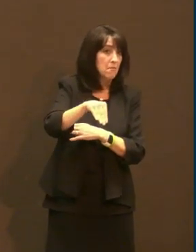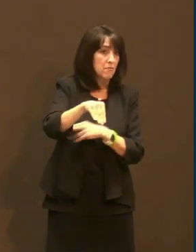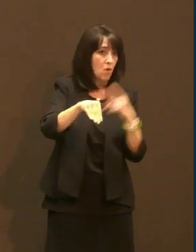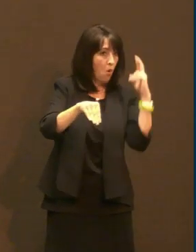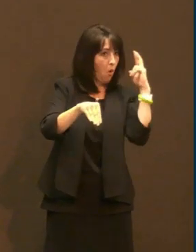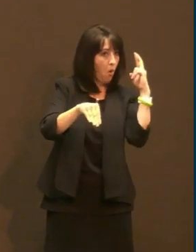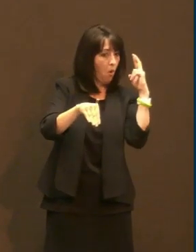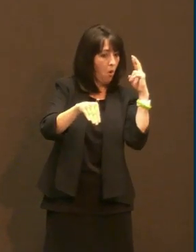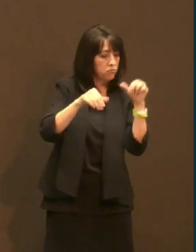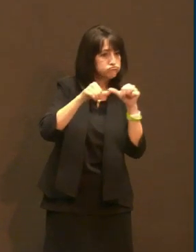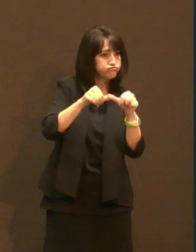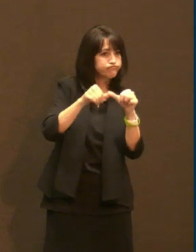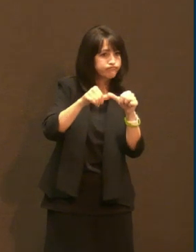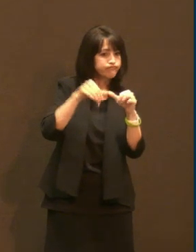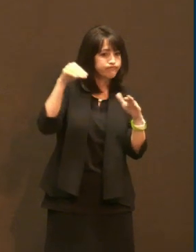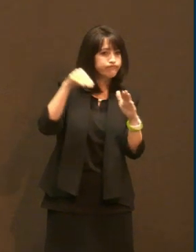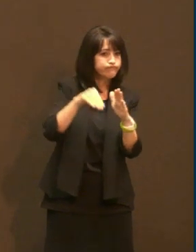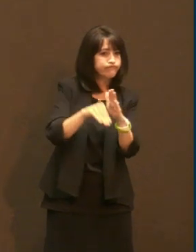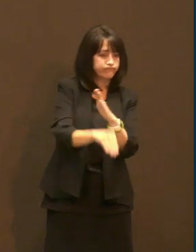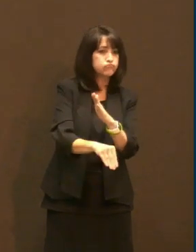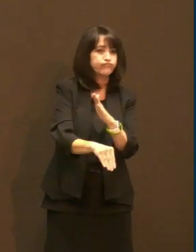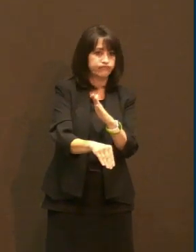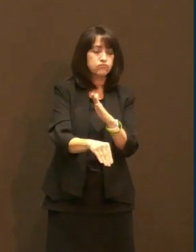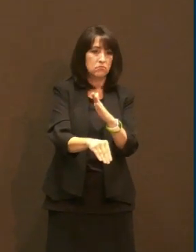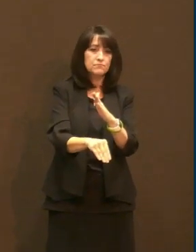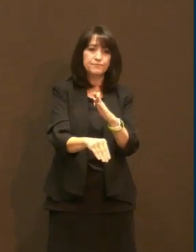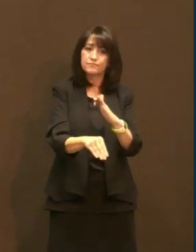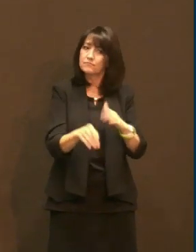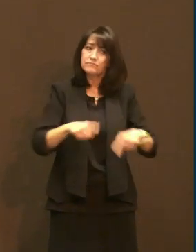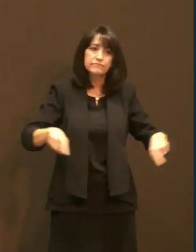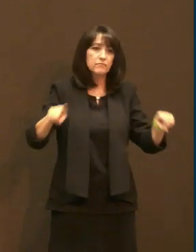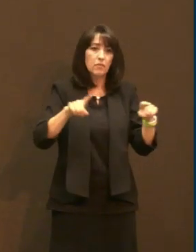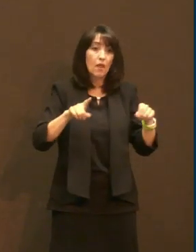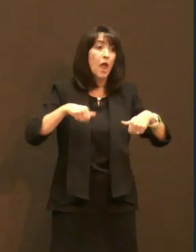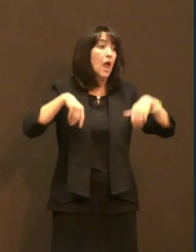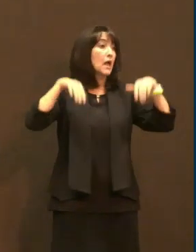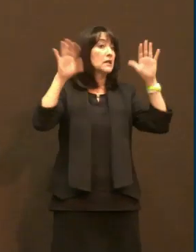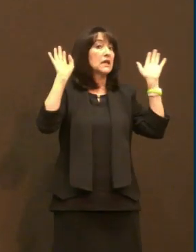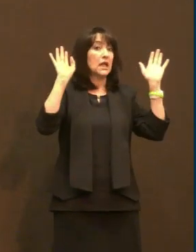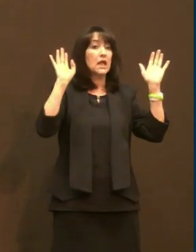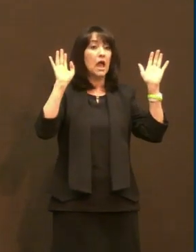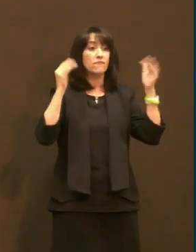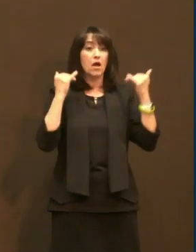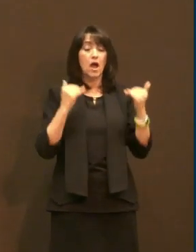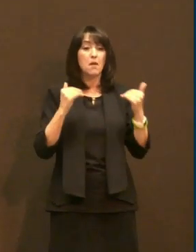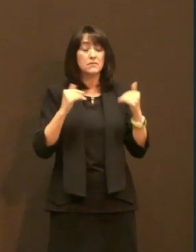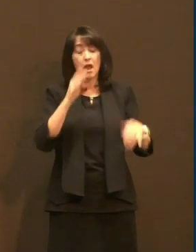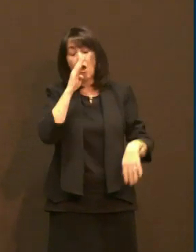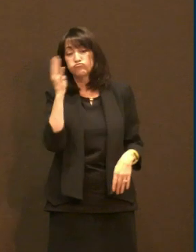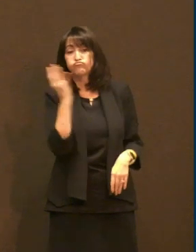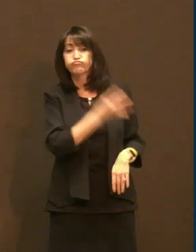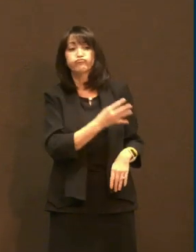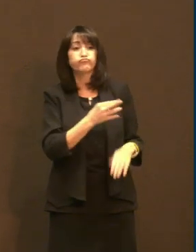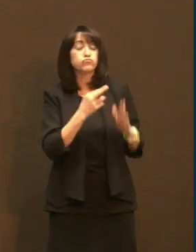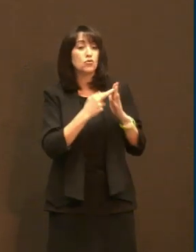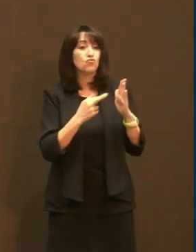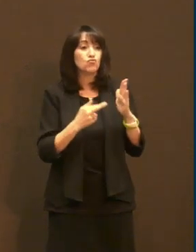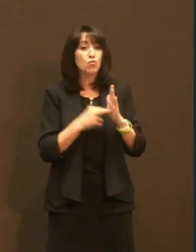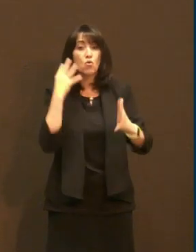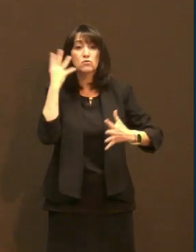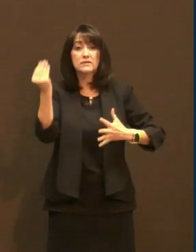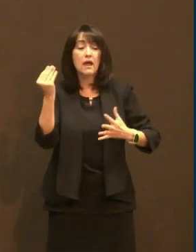we need to stay the course and really lean into to those activities, those practices that have enabled this to